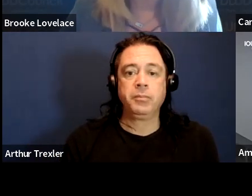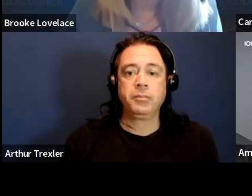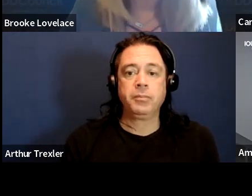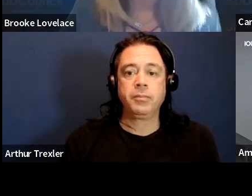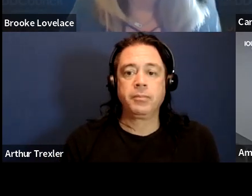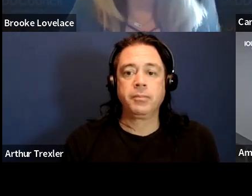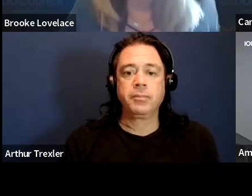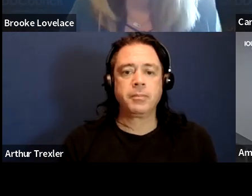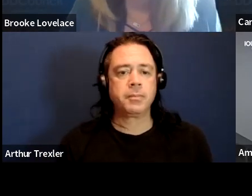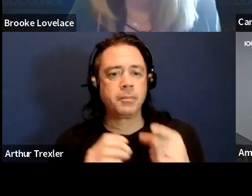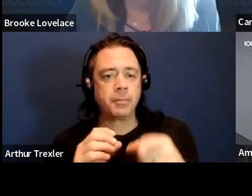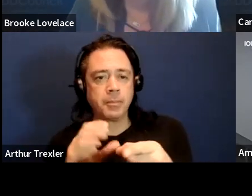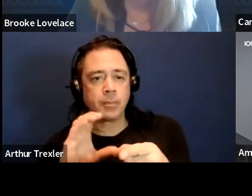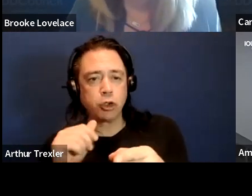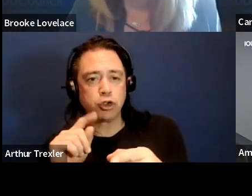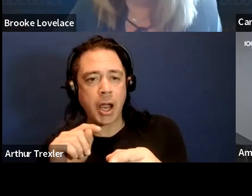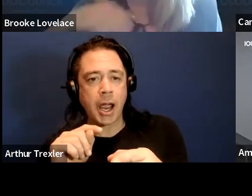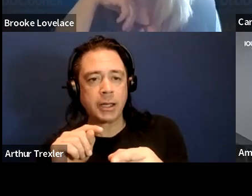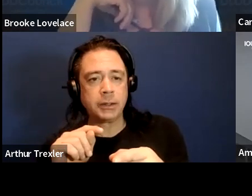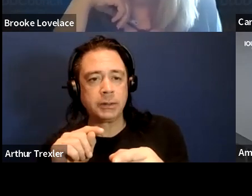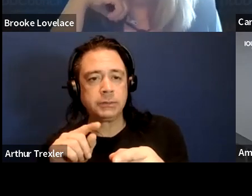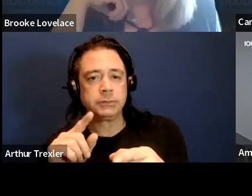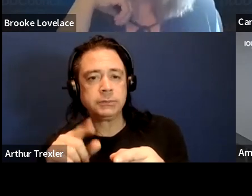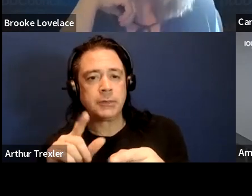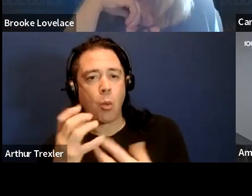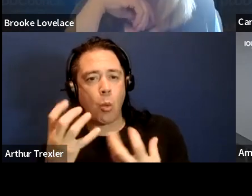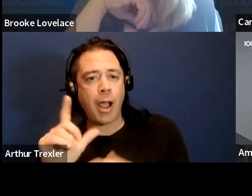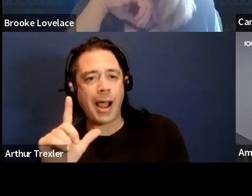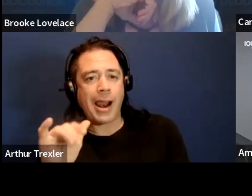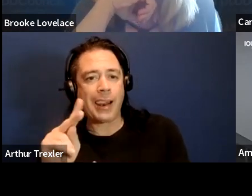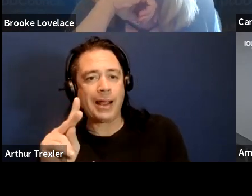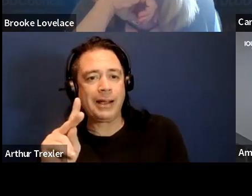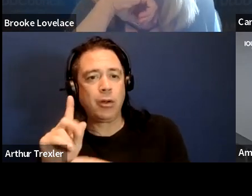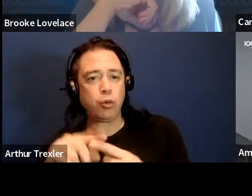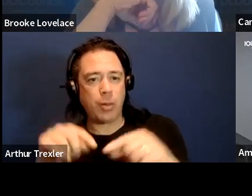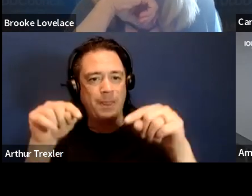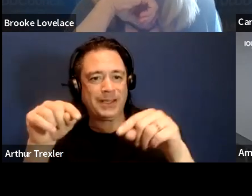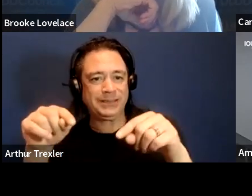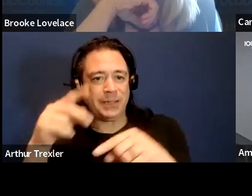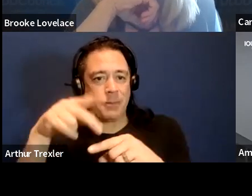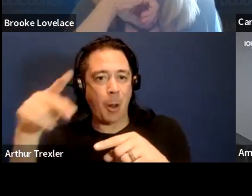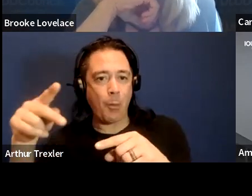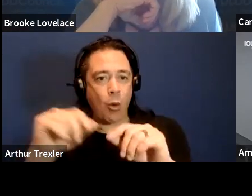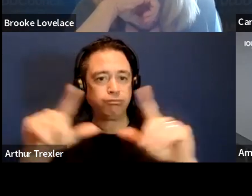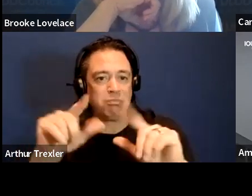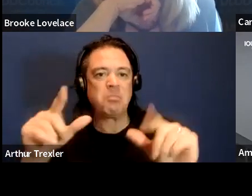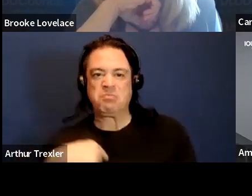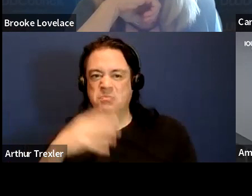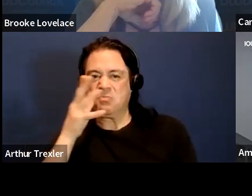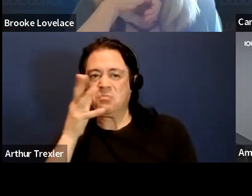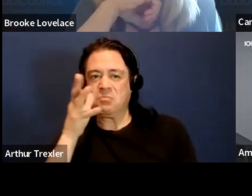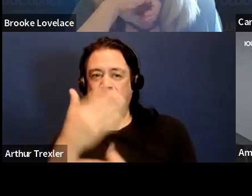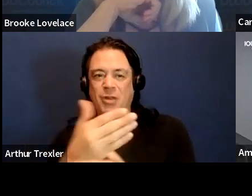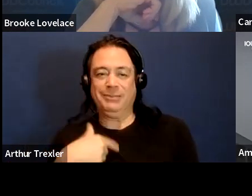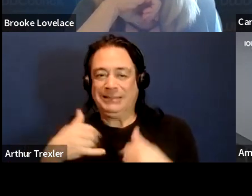I do see in the chat the question for a link to this PowerPoint. I will share that with you. I'm